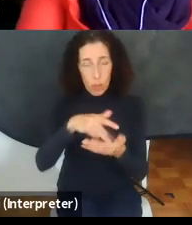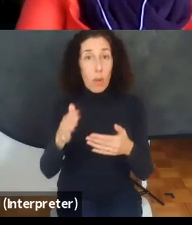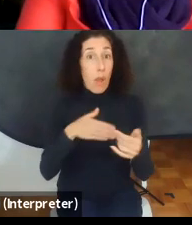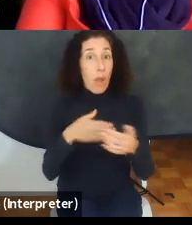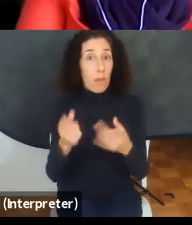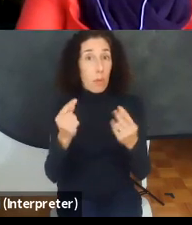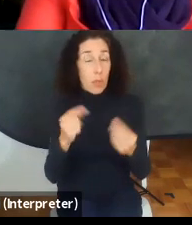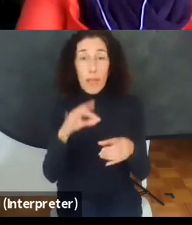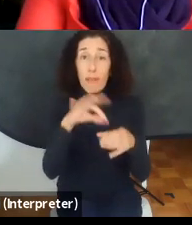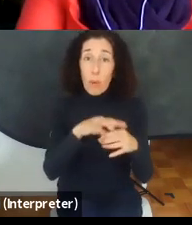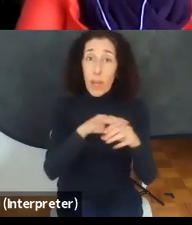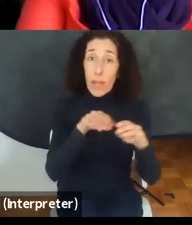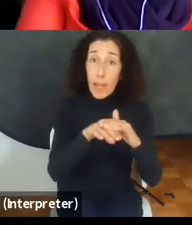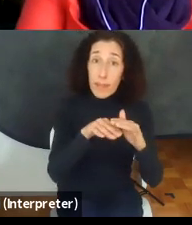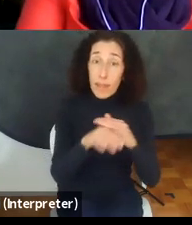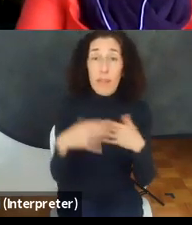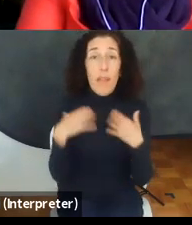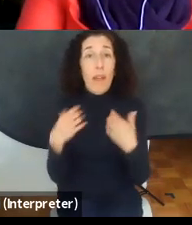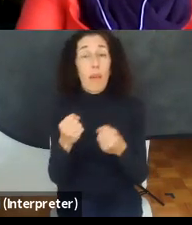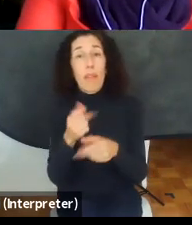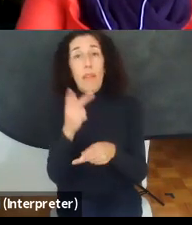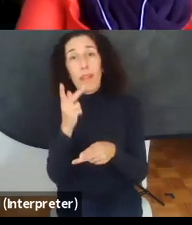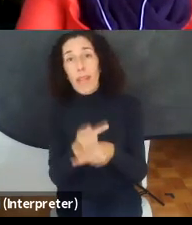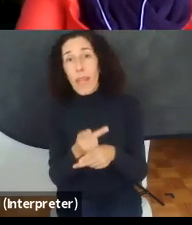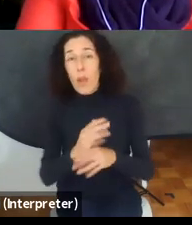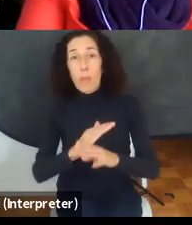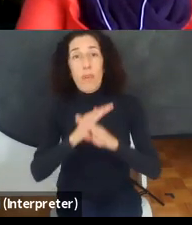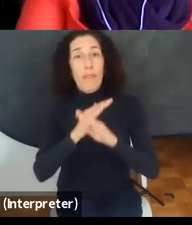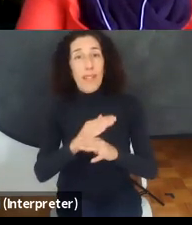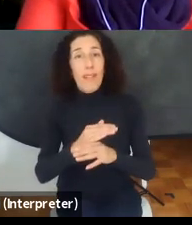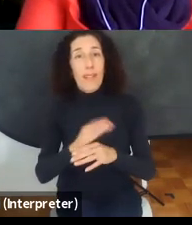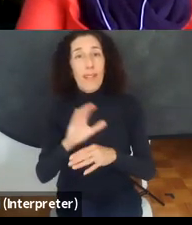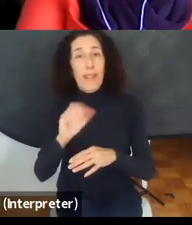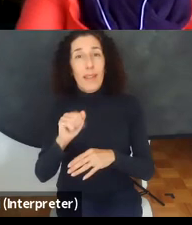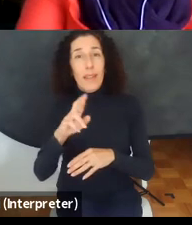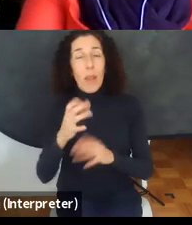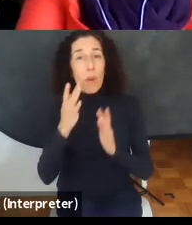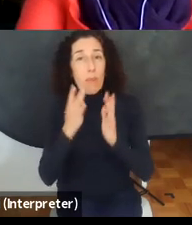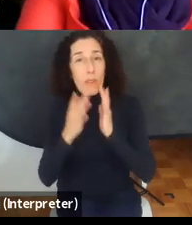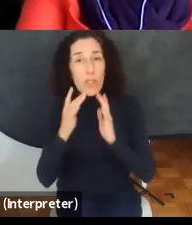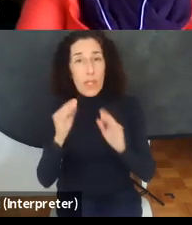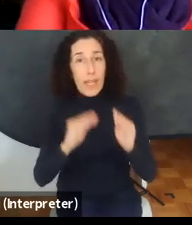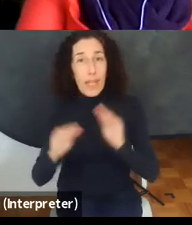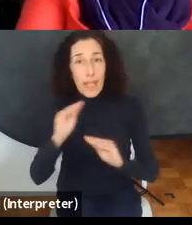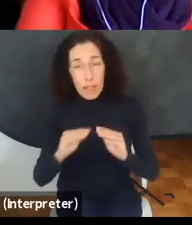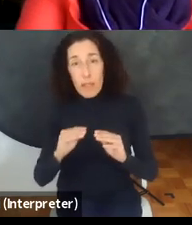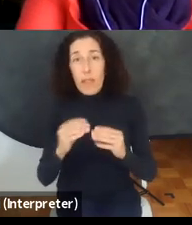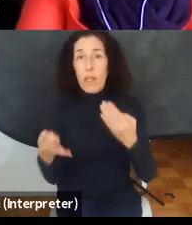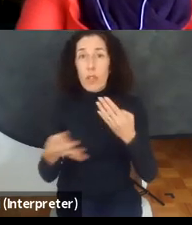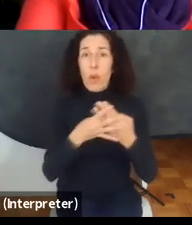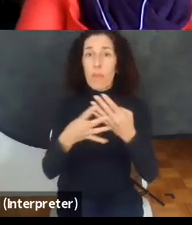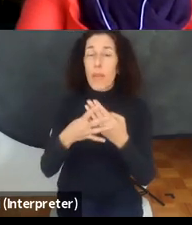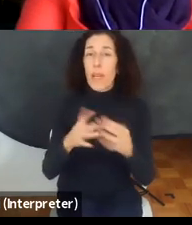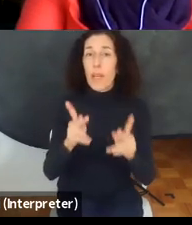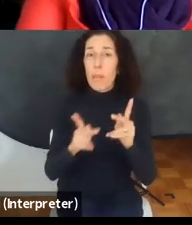Voting access, access to healthcare, preventing care rationing during the pandemic, decarcerating our people, whether in